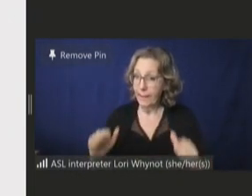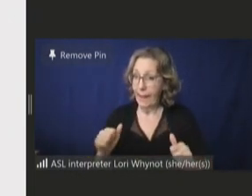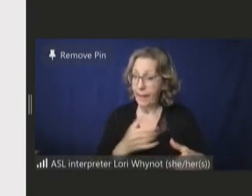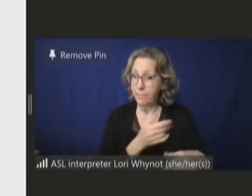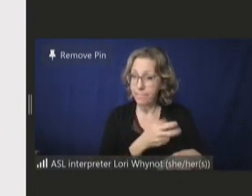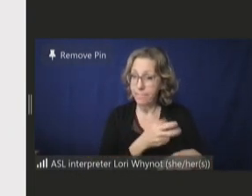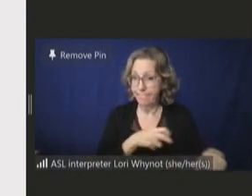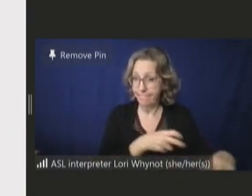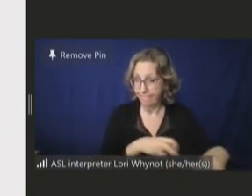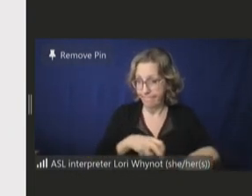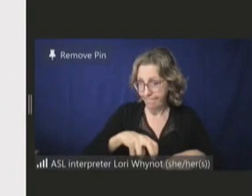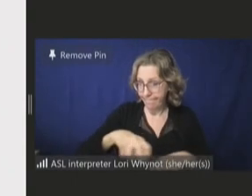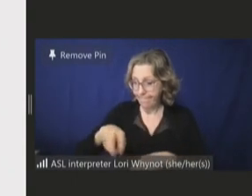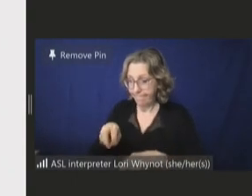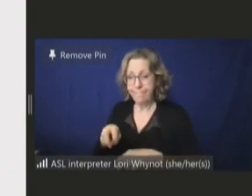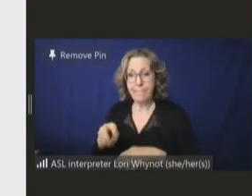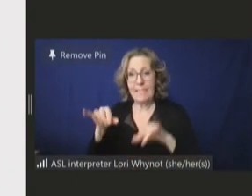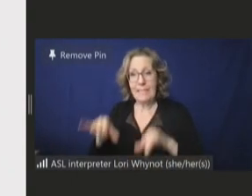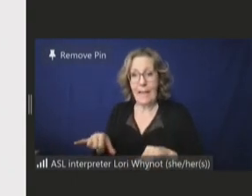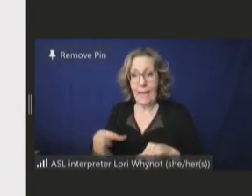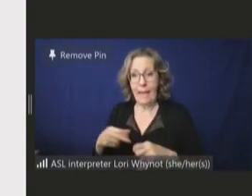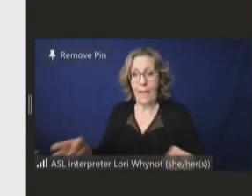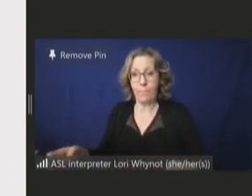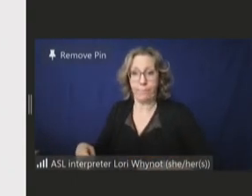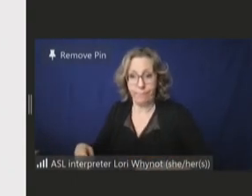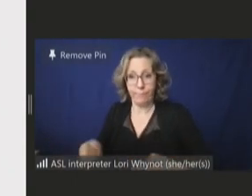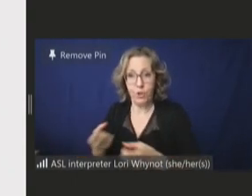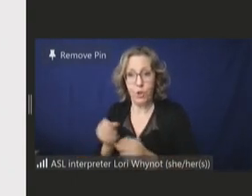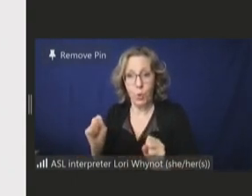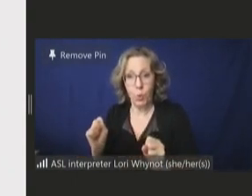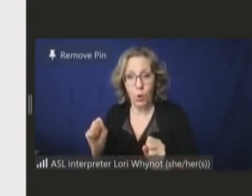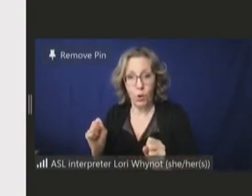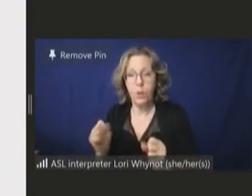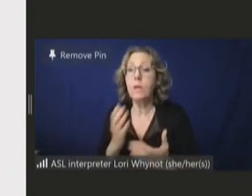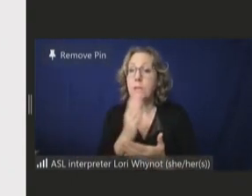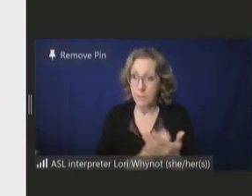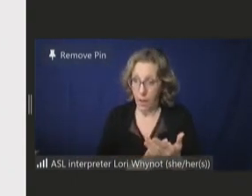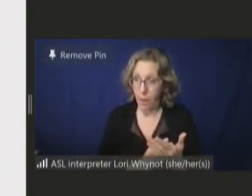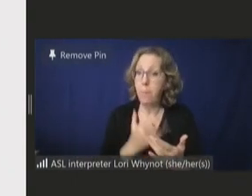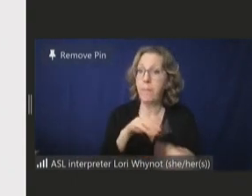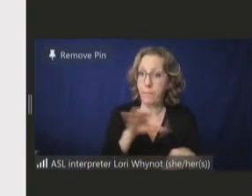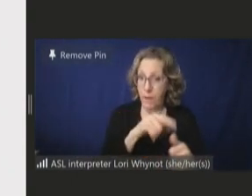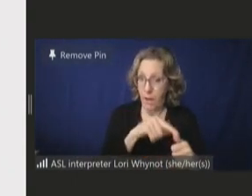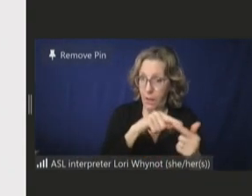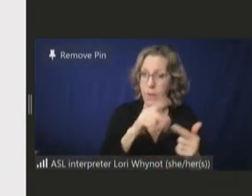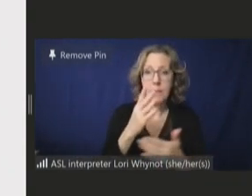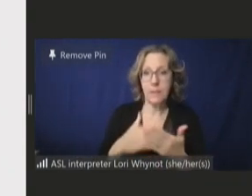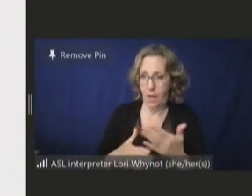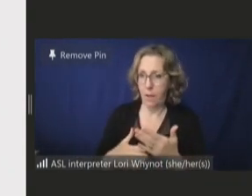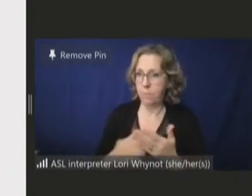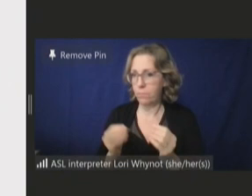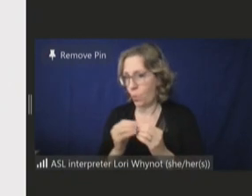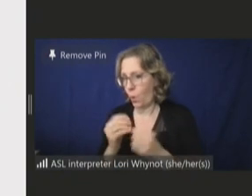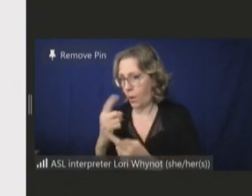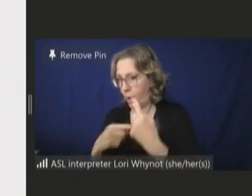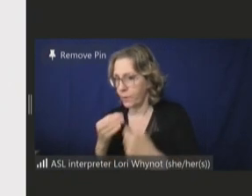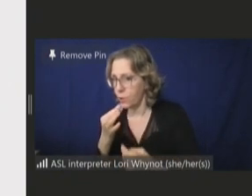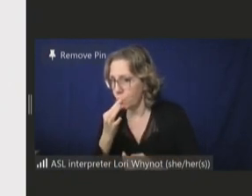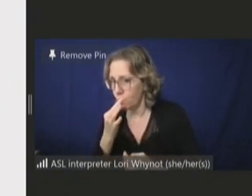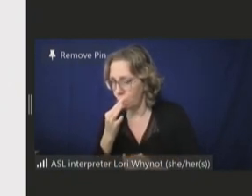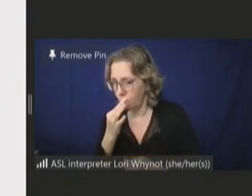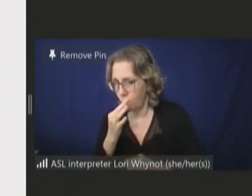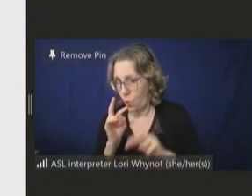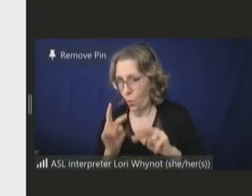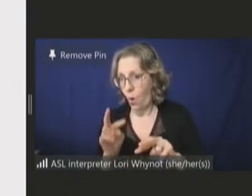public to give comment, which a lot of people have done, so stay tuned for more information on that. And then looking at ground travel, there are